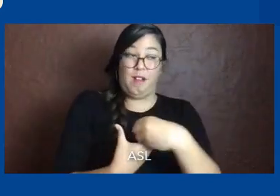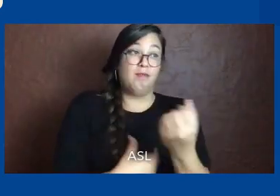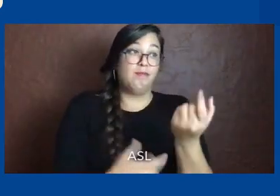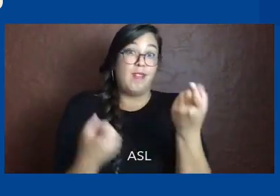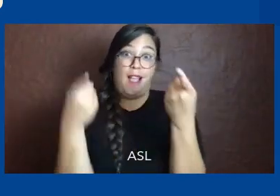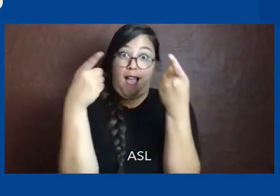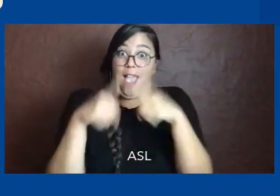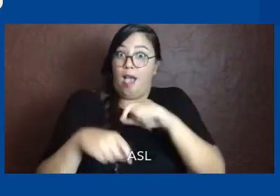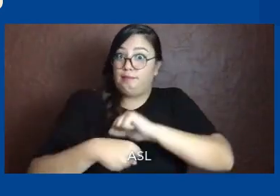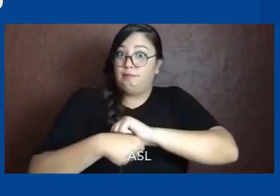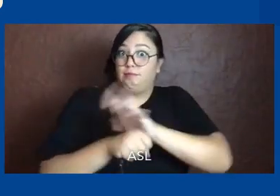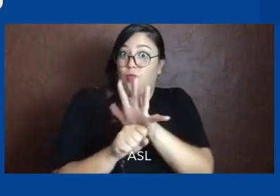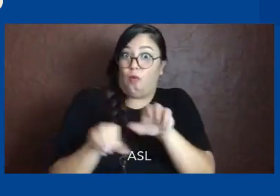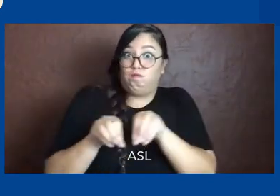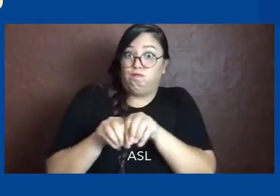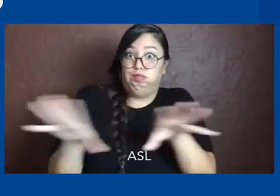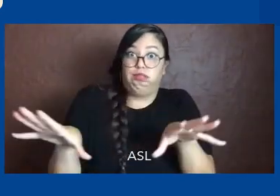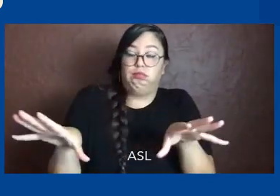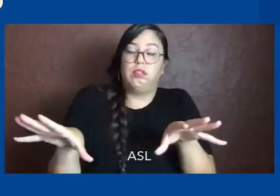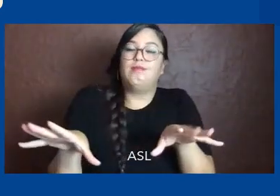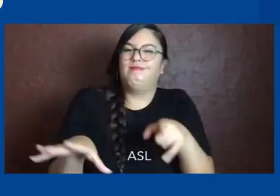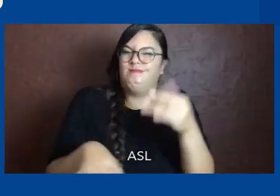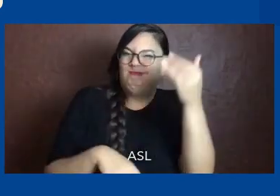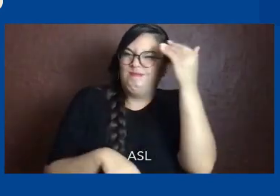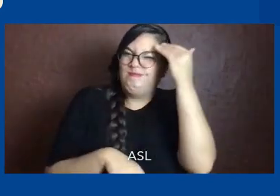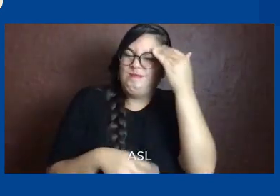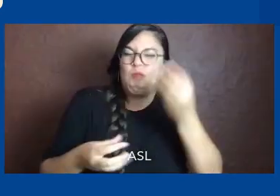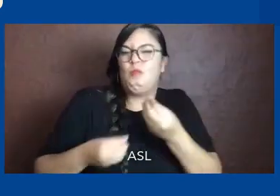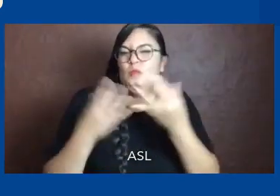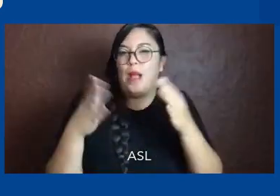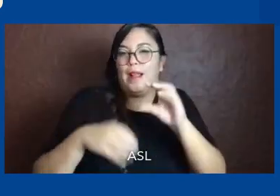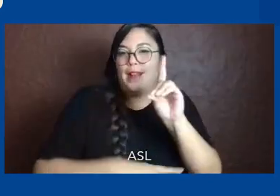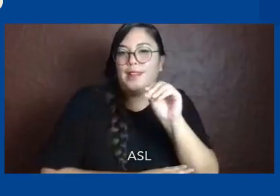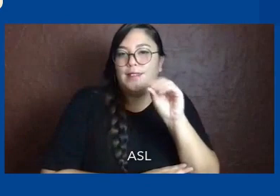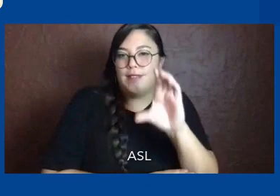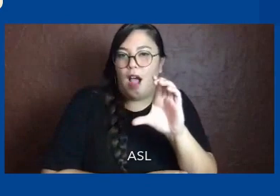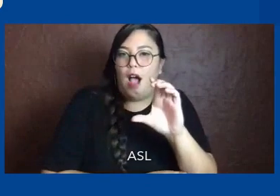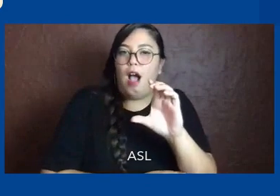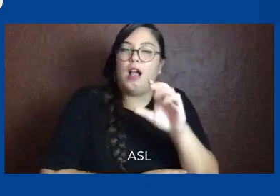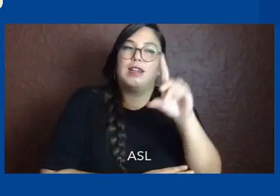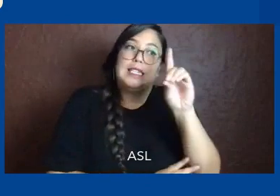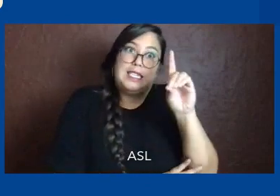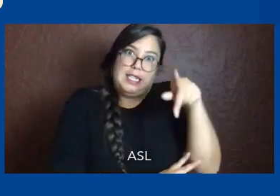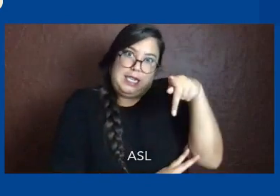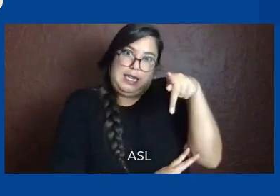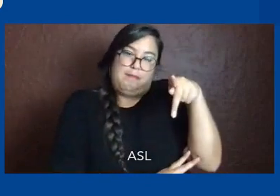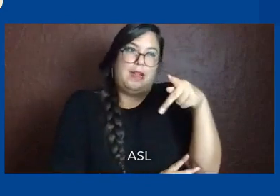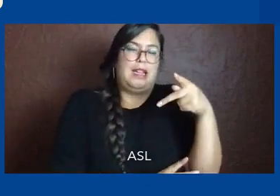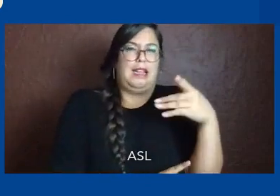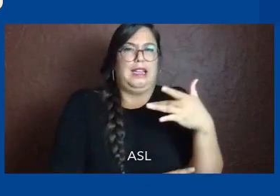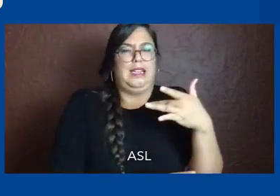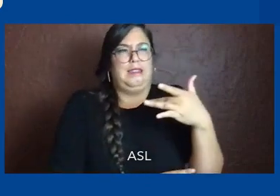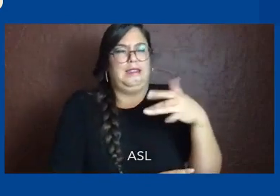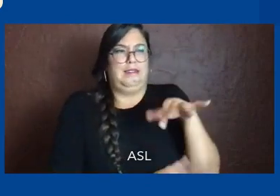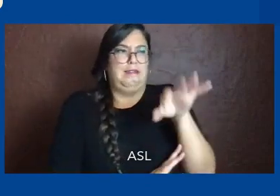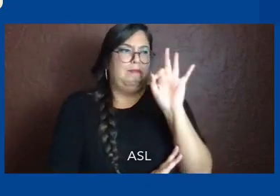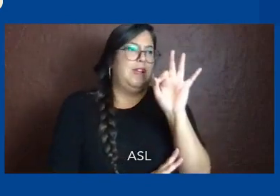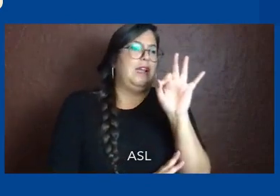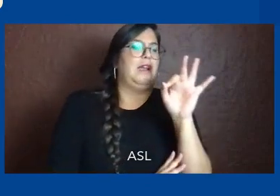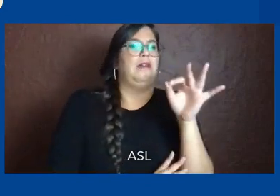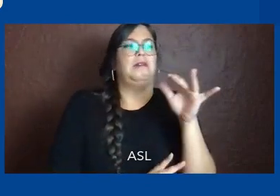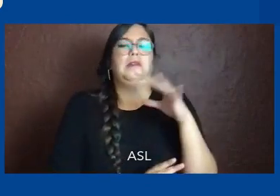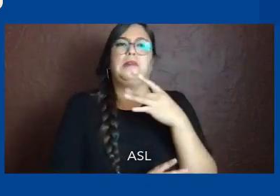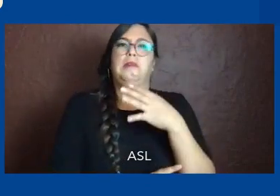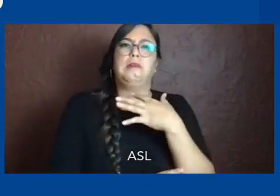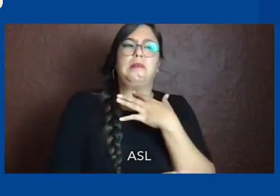well, interestingly, I think a lot of documentary DPs found themselves in an unusual position during the pandemic, where for a few months we were out